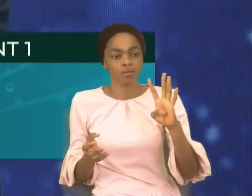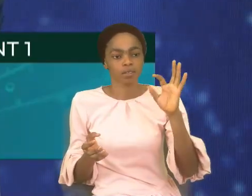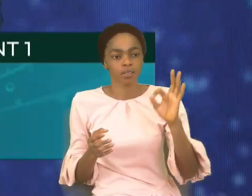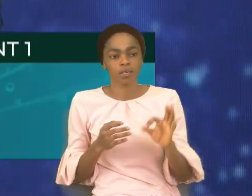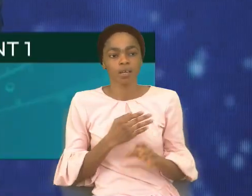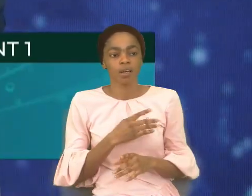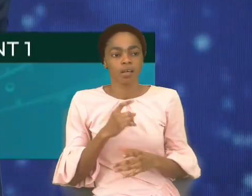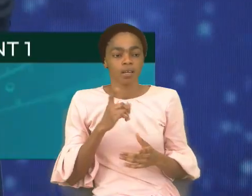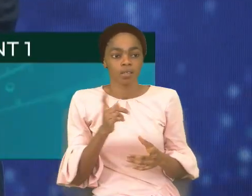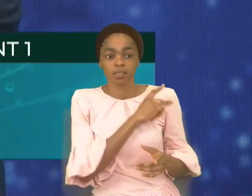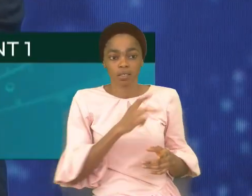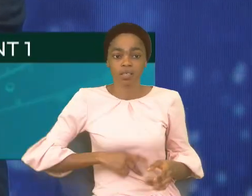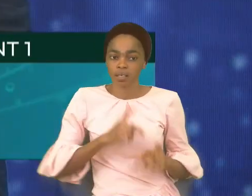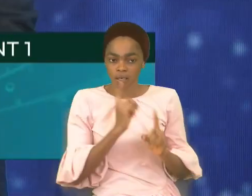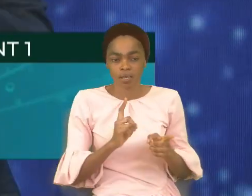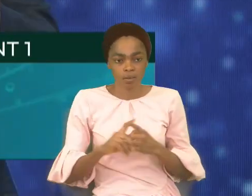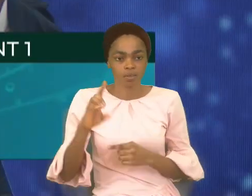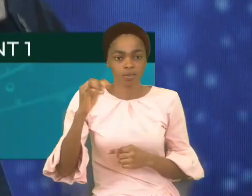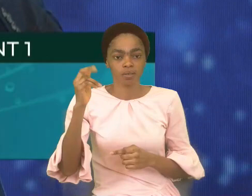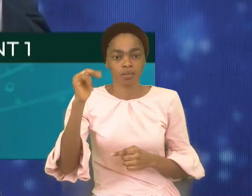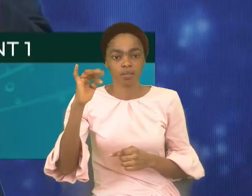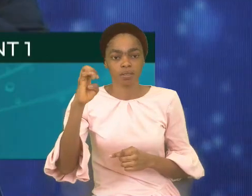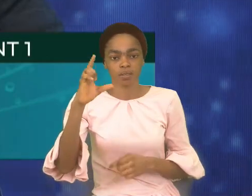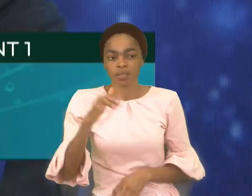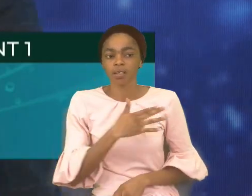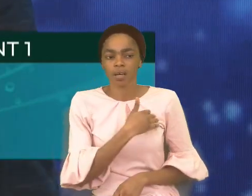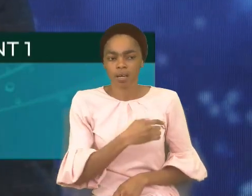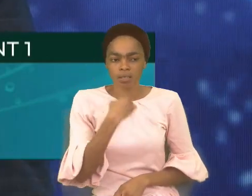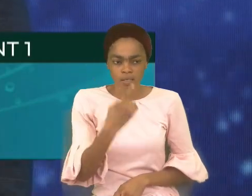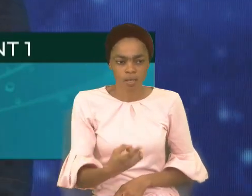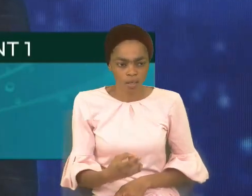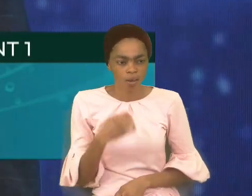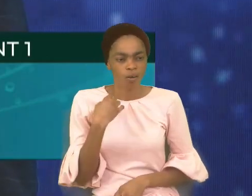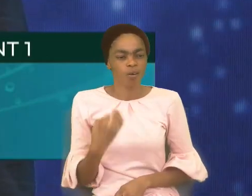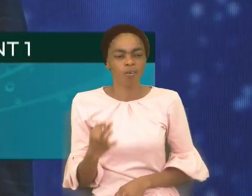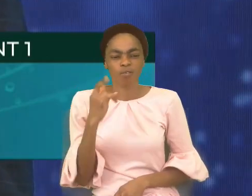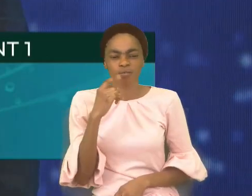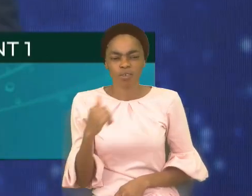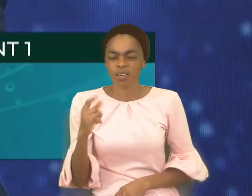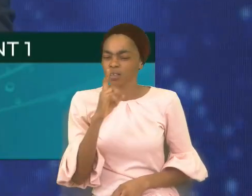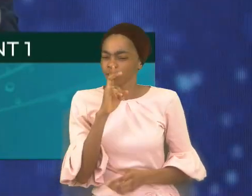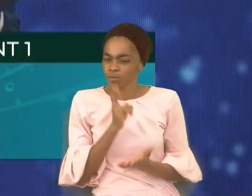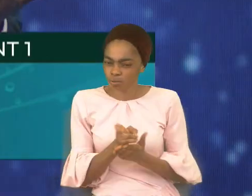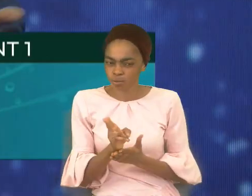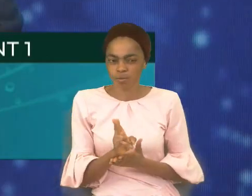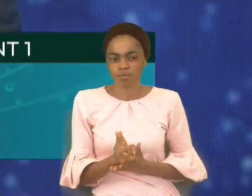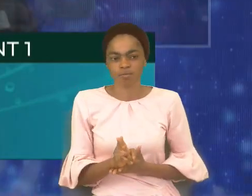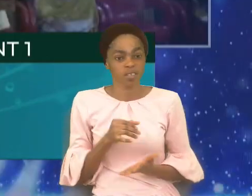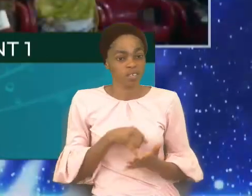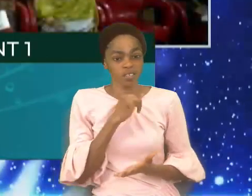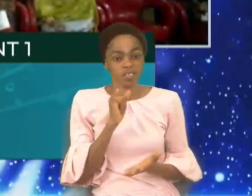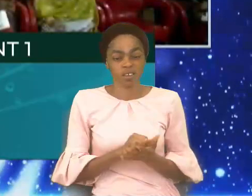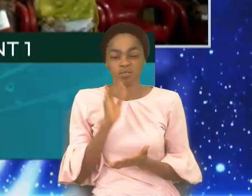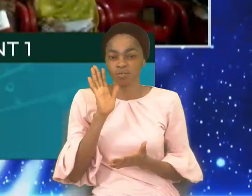a truth it is, that your God is a God of gods. You think a man like that